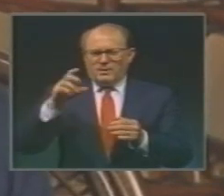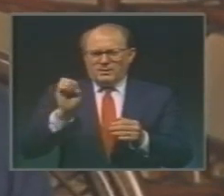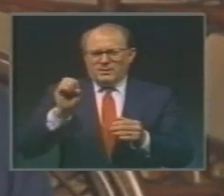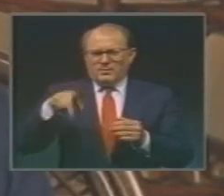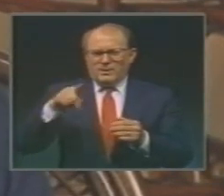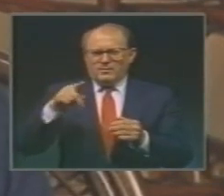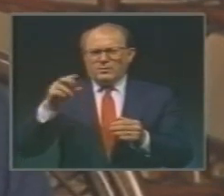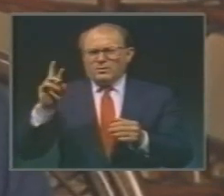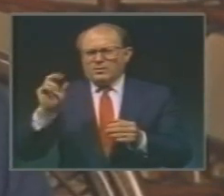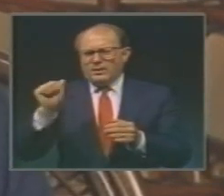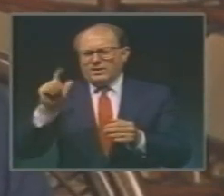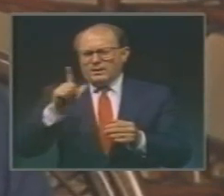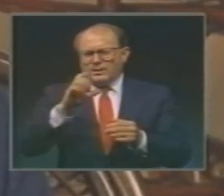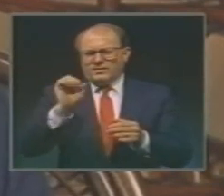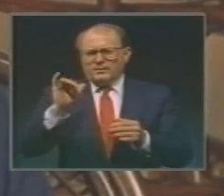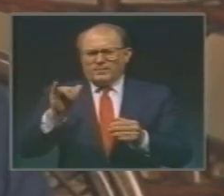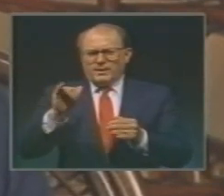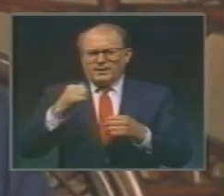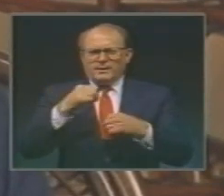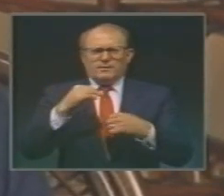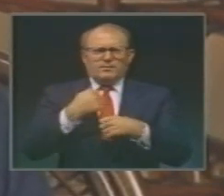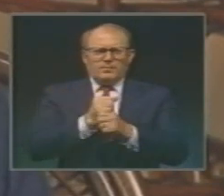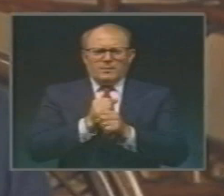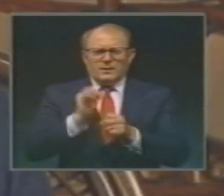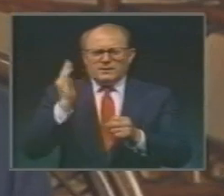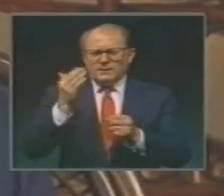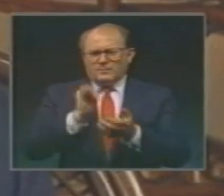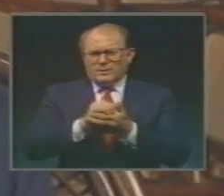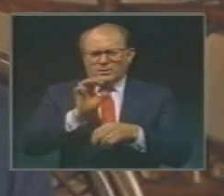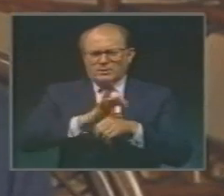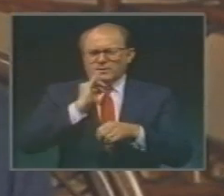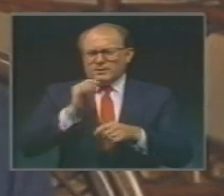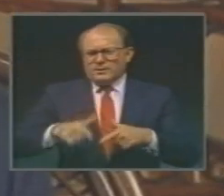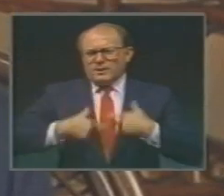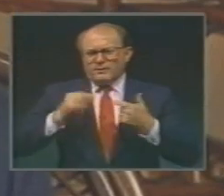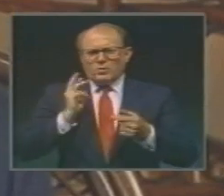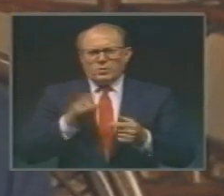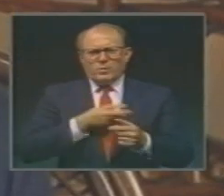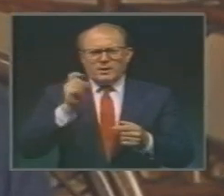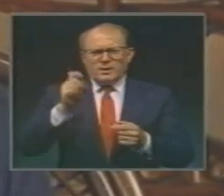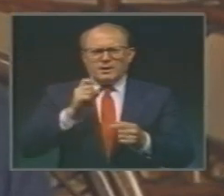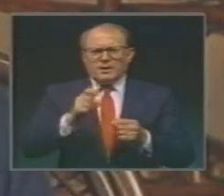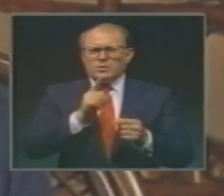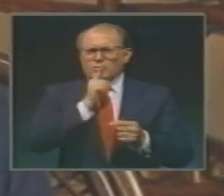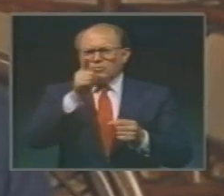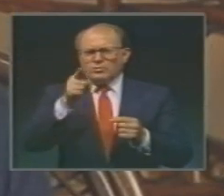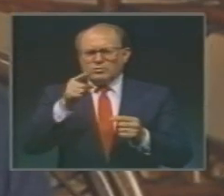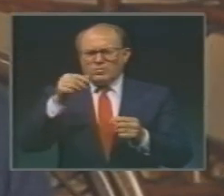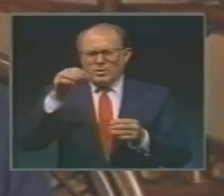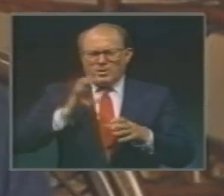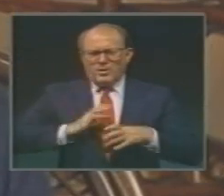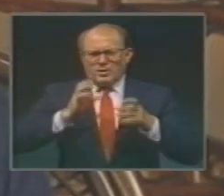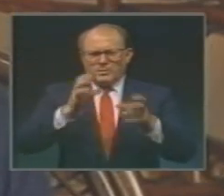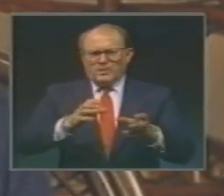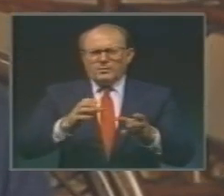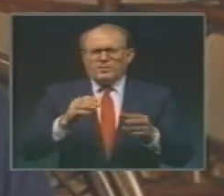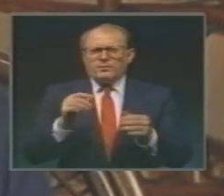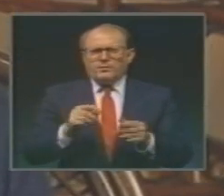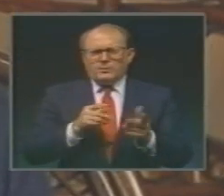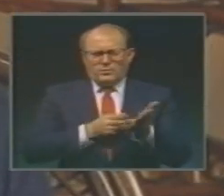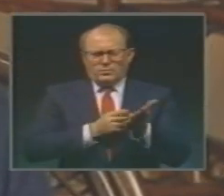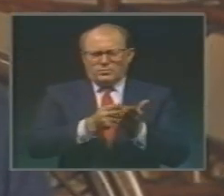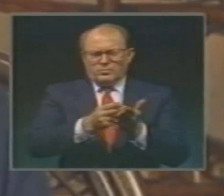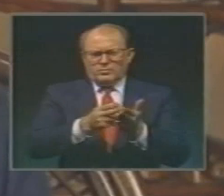church appear to be alive and alert. We only need a deep-down conviction of the precious truths of the gospel